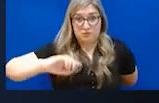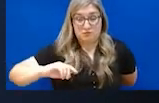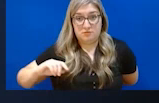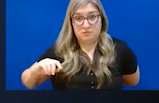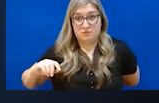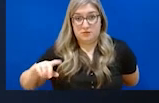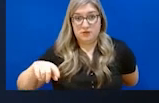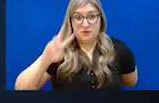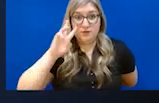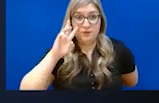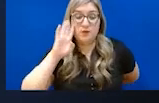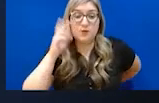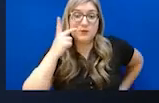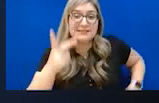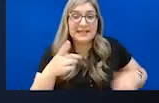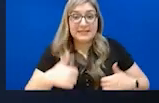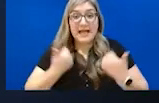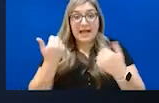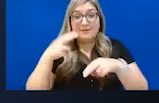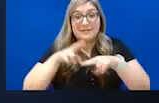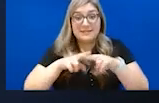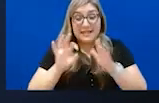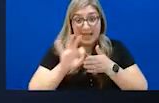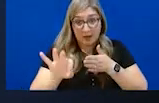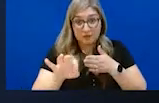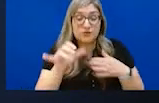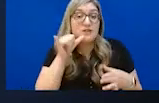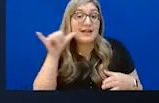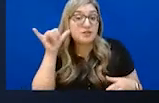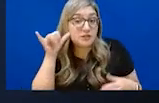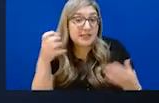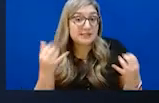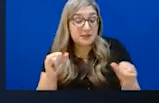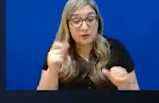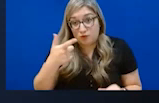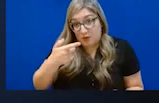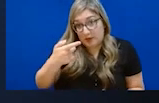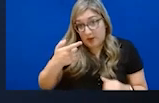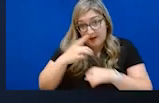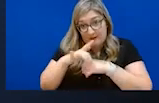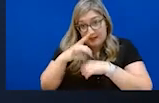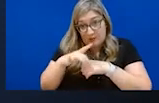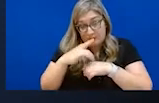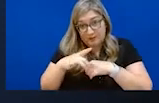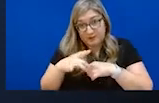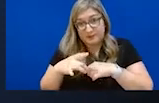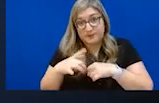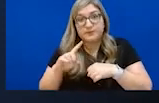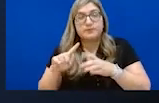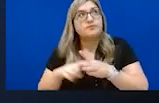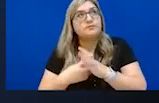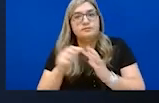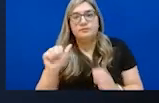here, including the live seat count. Yesterday, there were still 21 seats available in this class that starts on